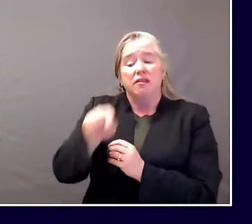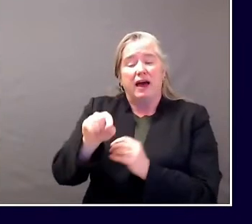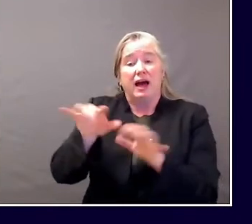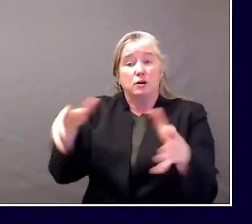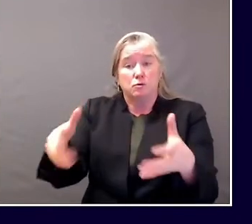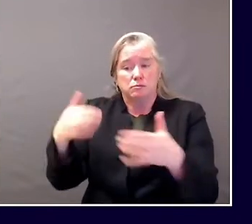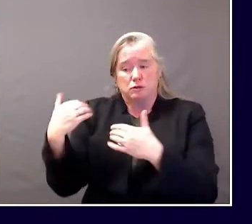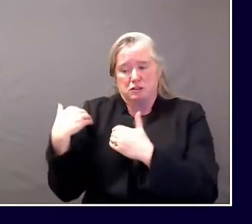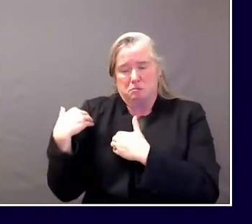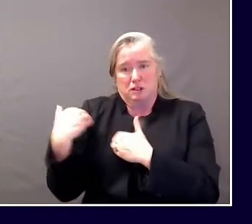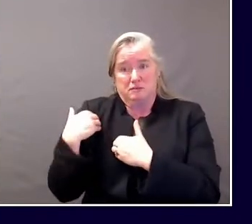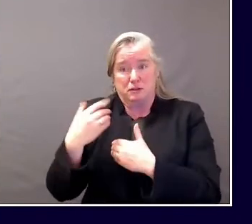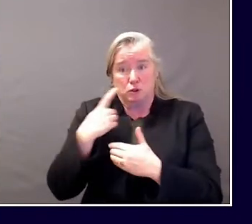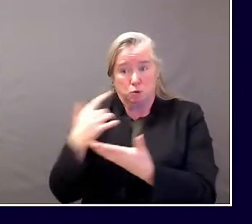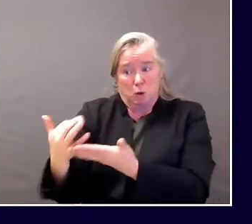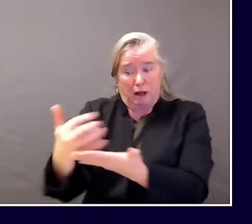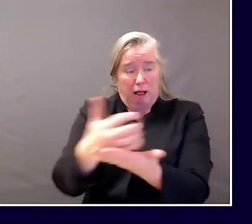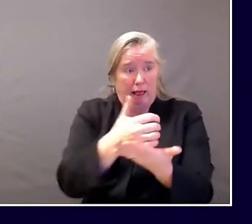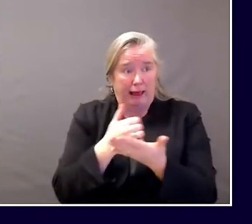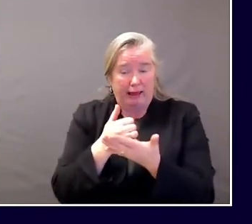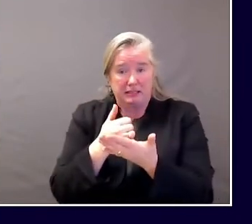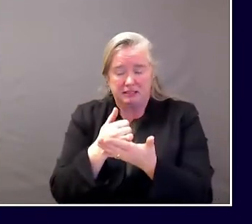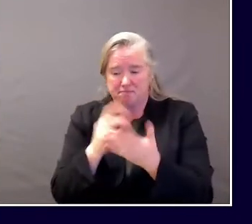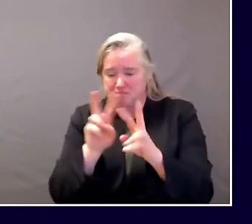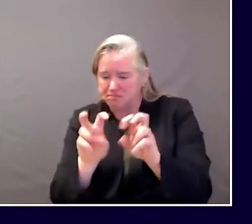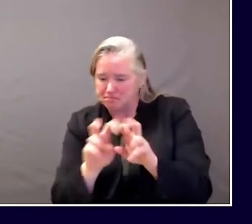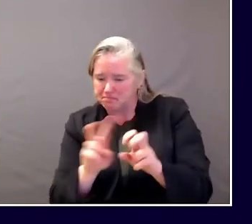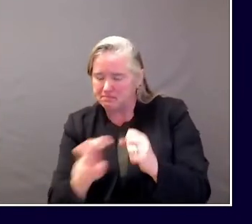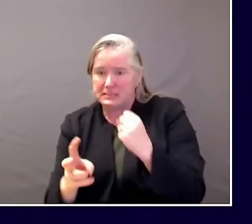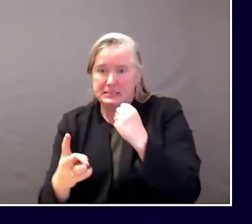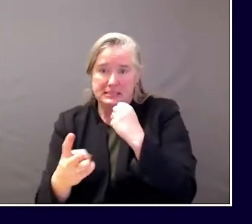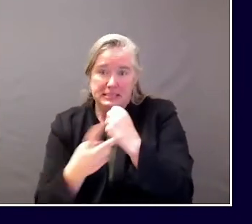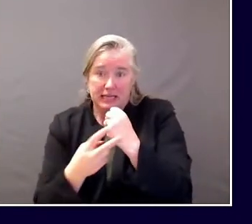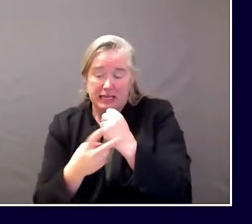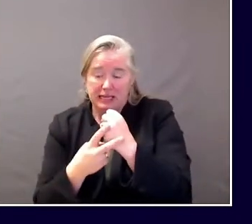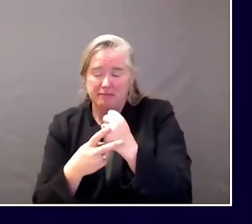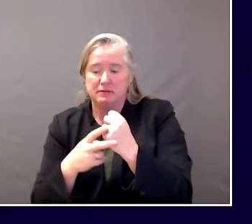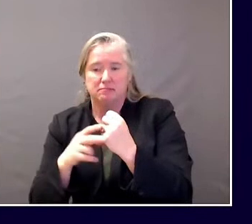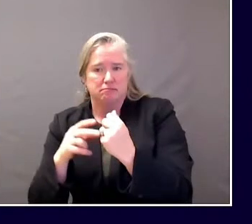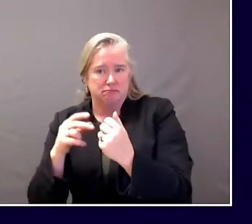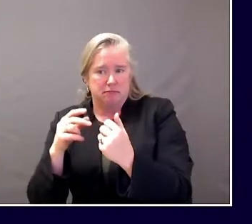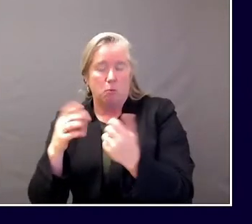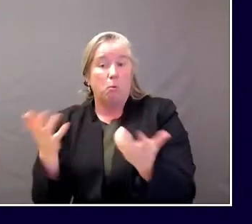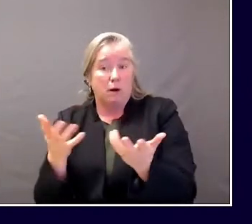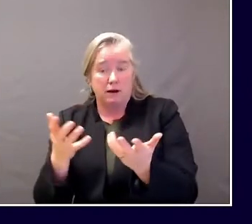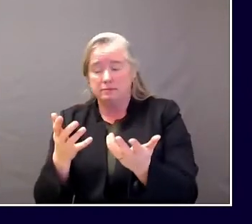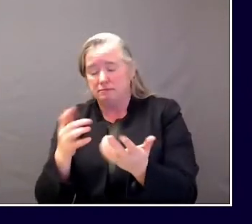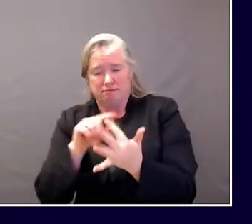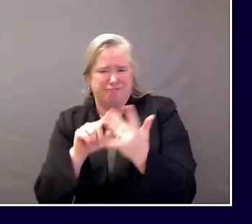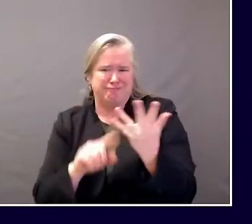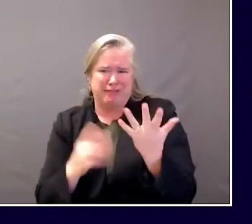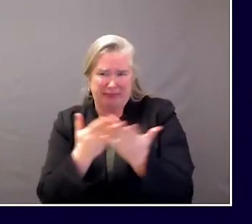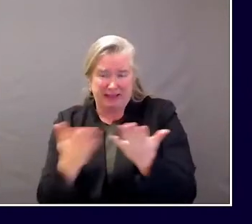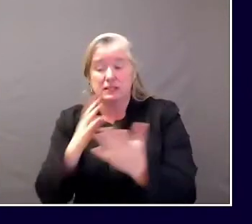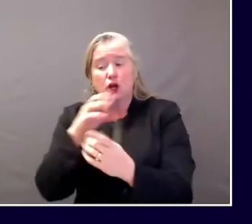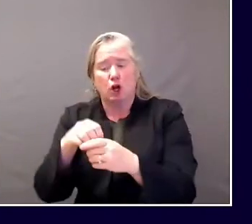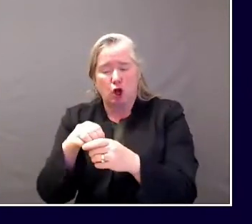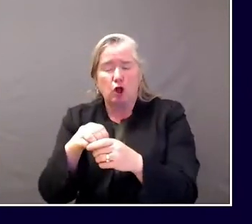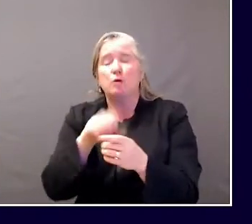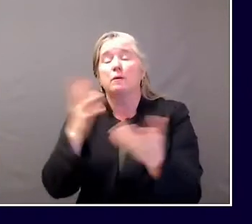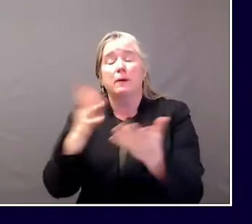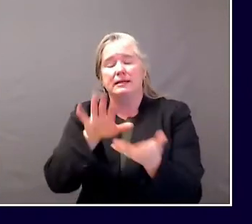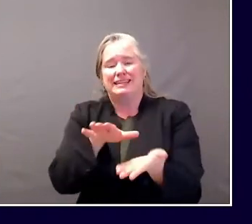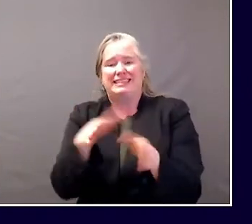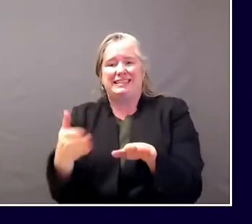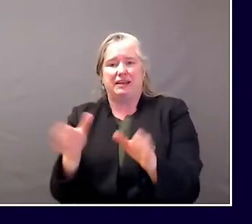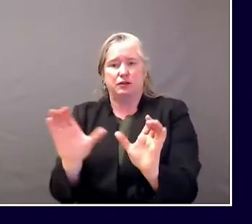and analyzes, among other things, death certificates. From time to time, Maine CDC's